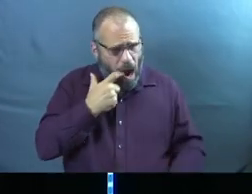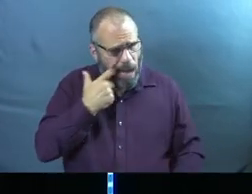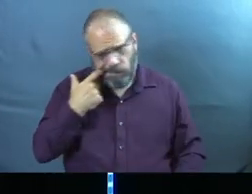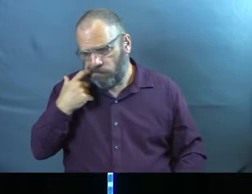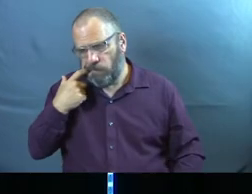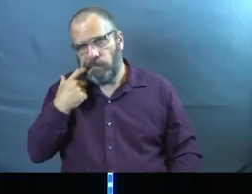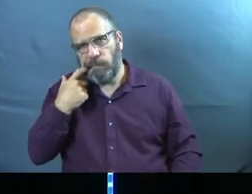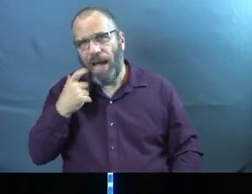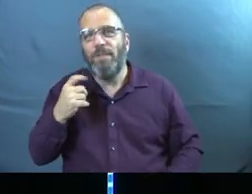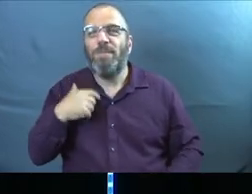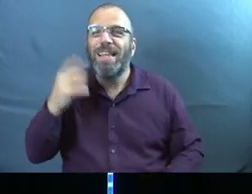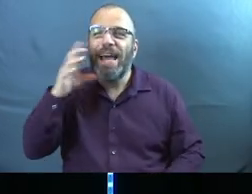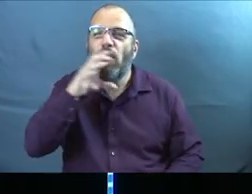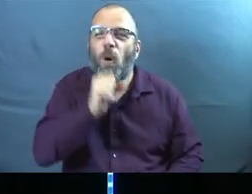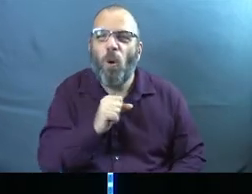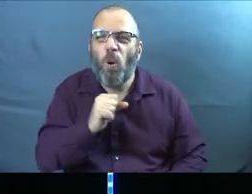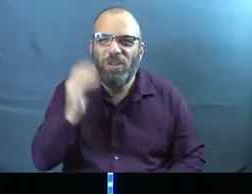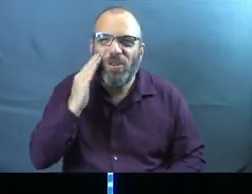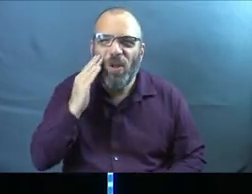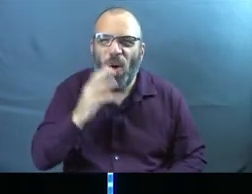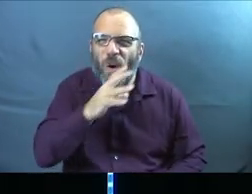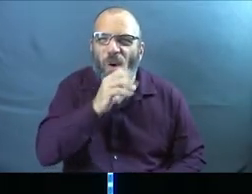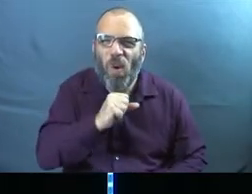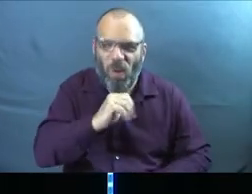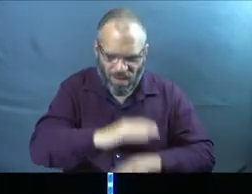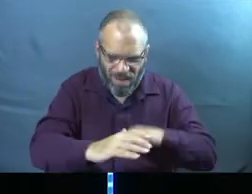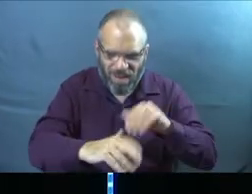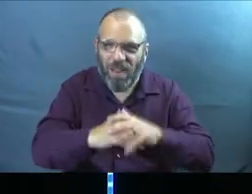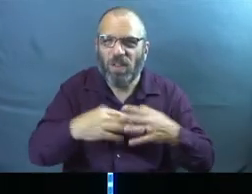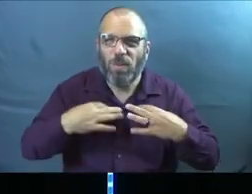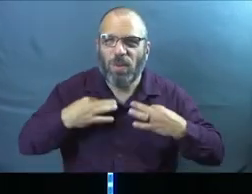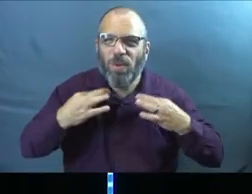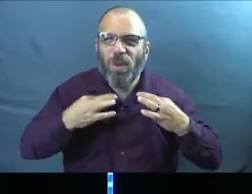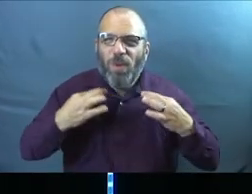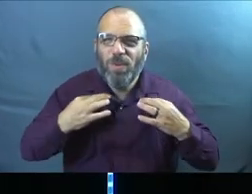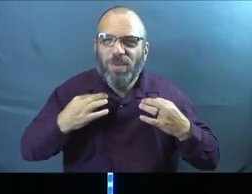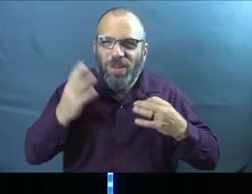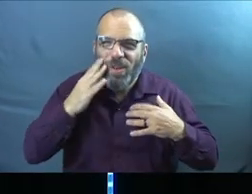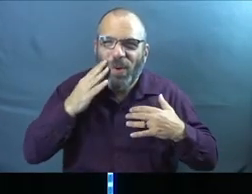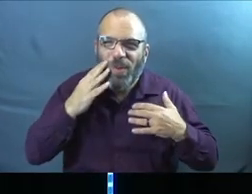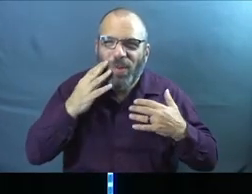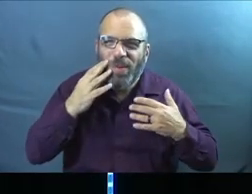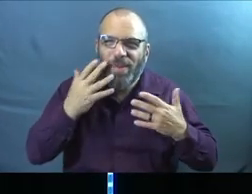like old, comfortable clothes, right? And I just kept sliding into them over and over again.